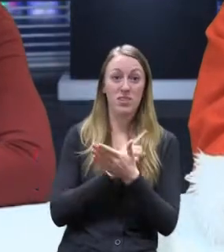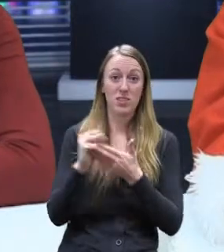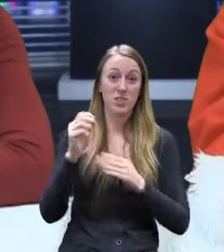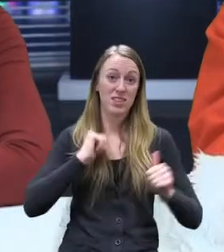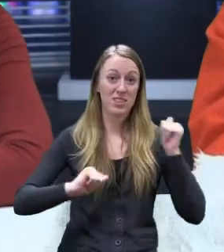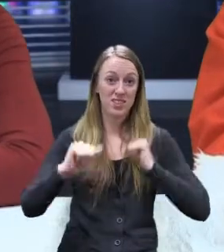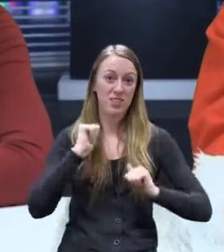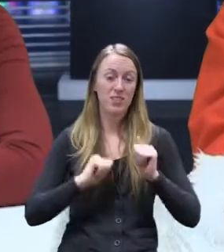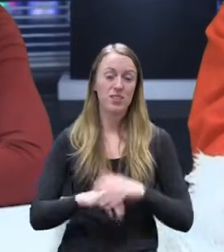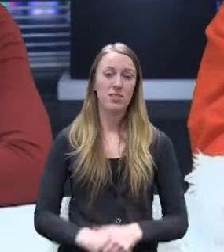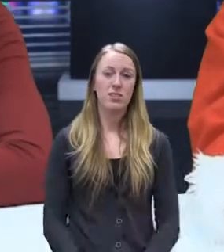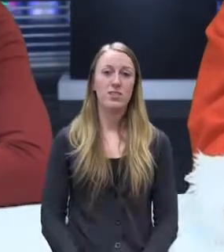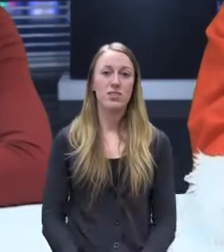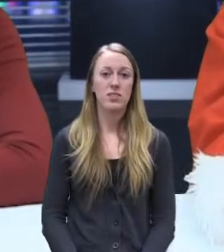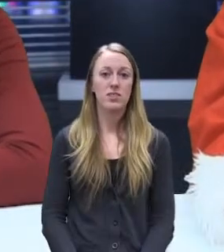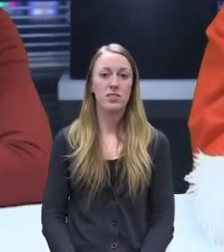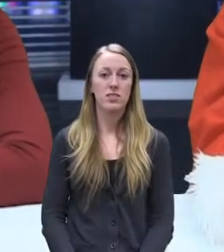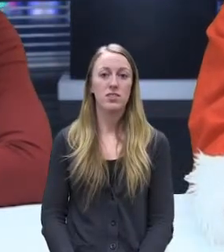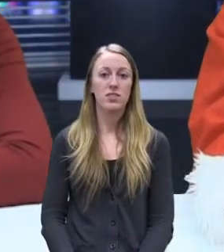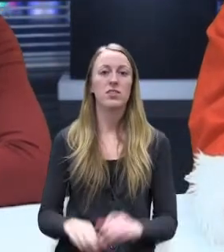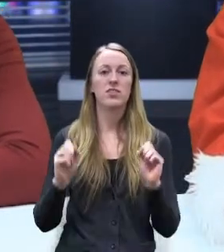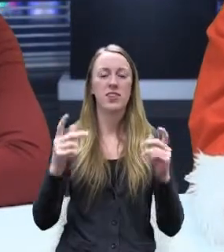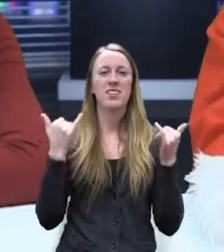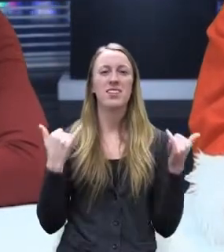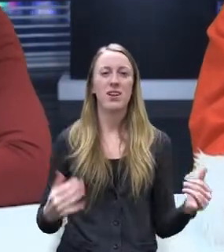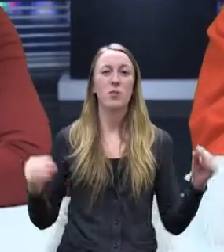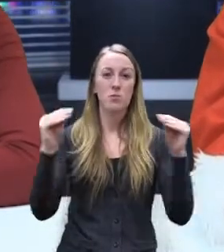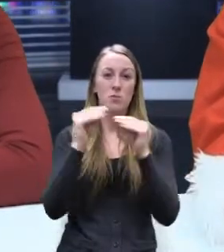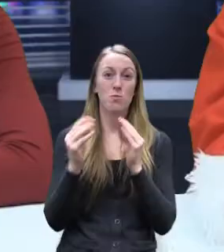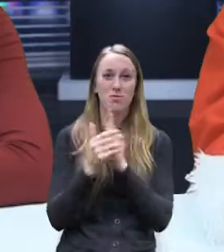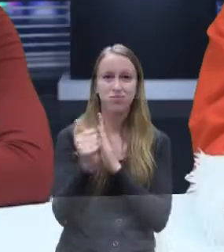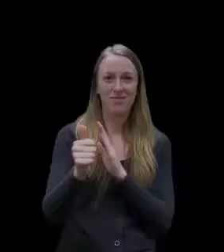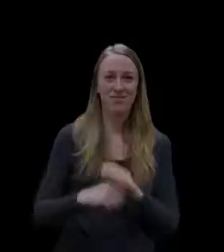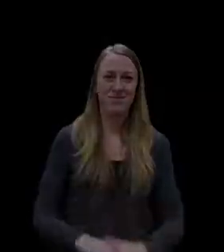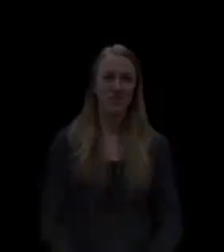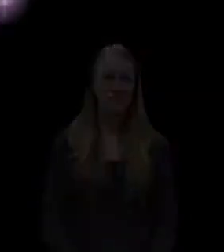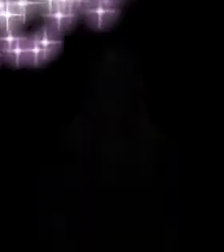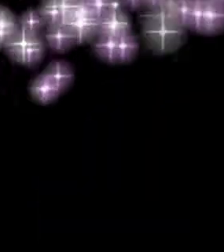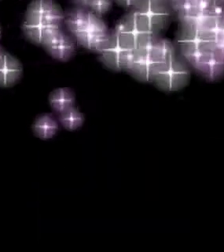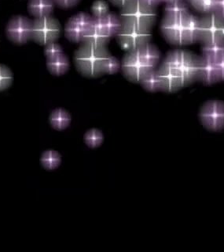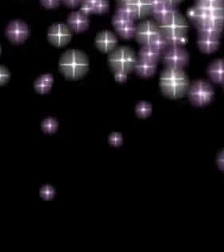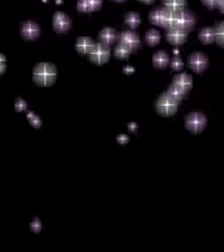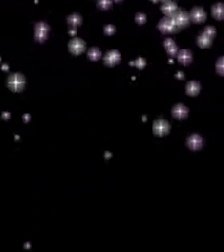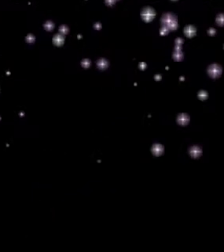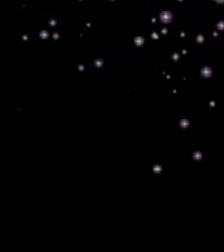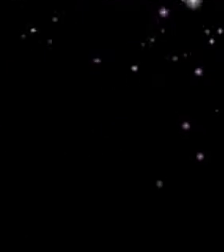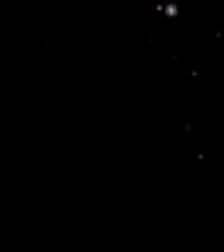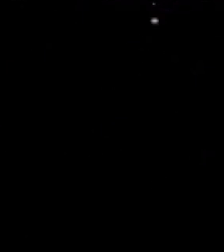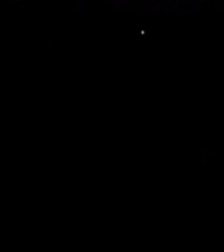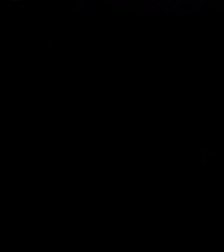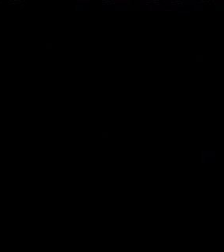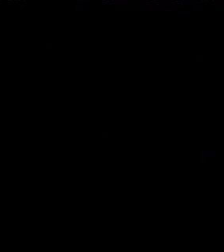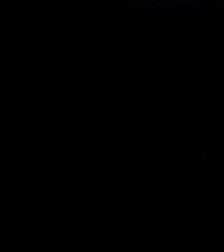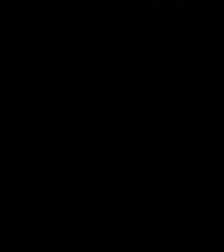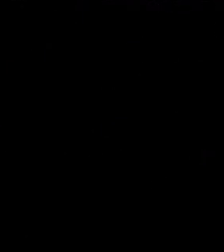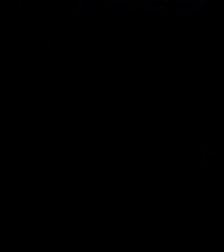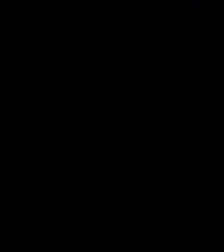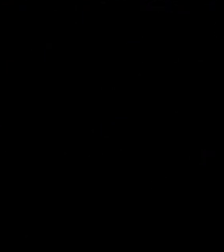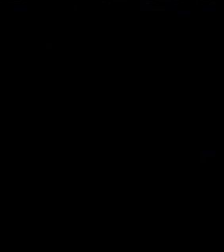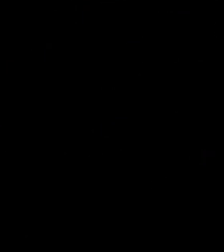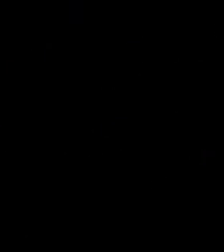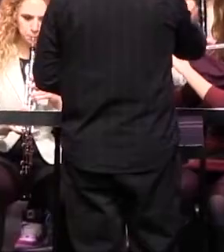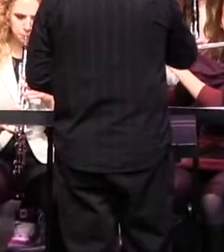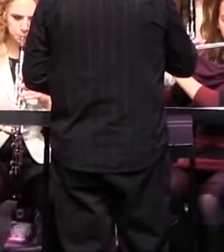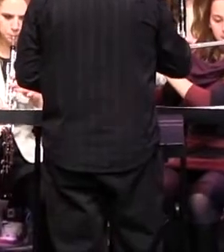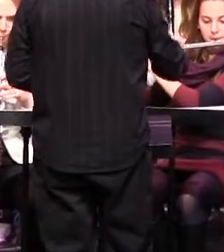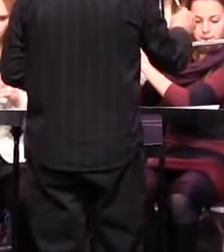premiering right after the show. Now let's listen to some more of our great musical talent. Jingle bell, jingle bell